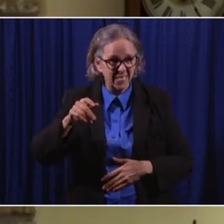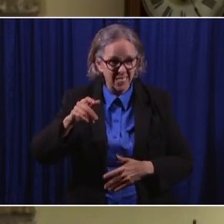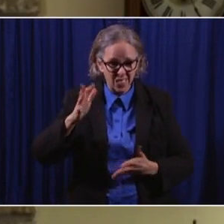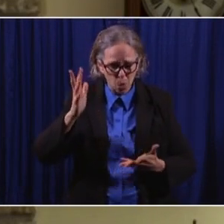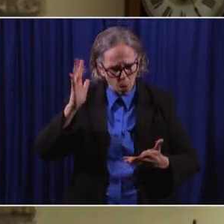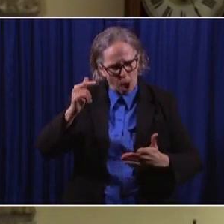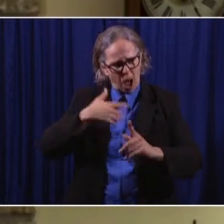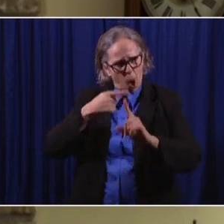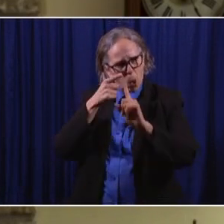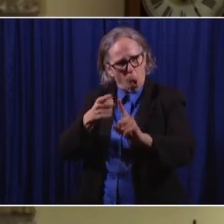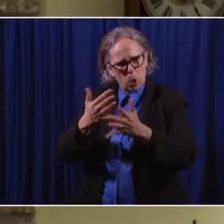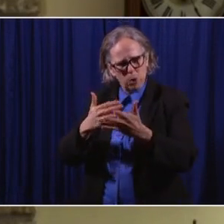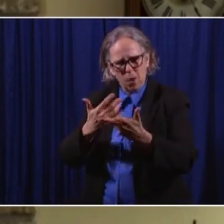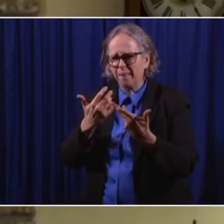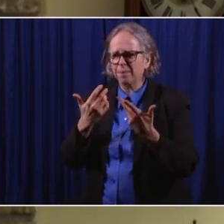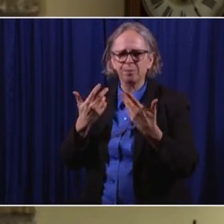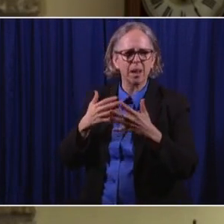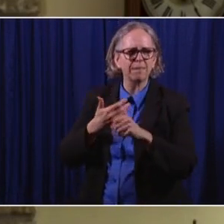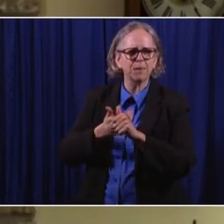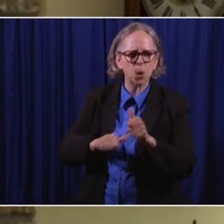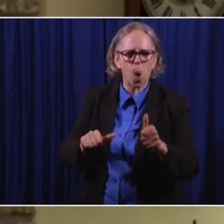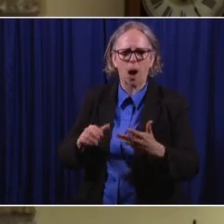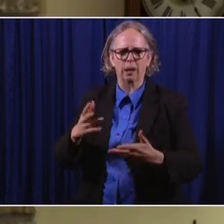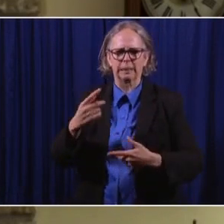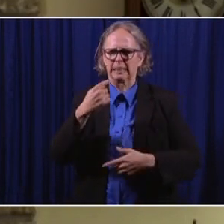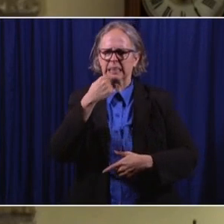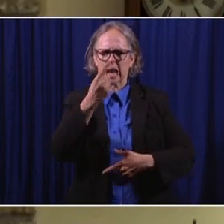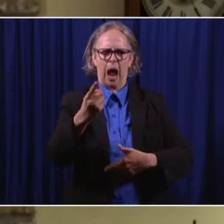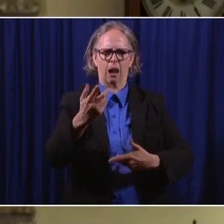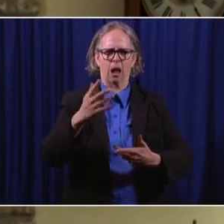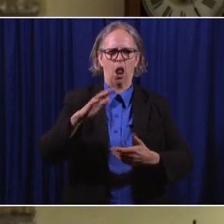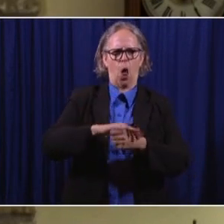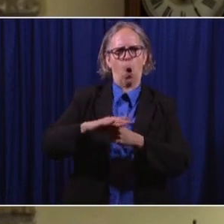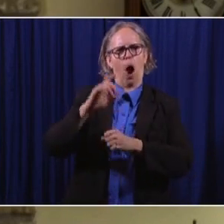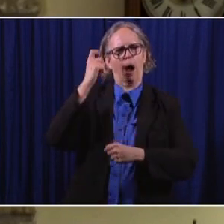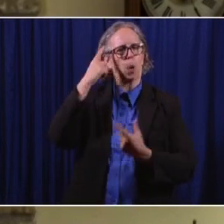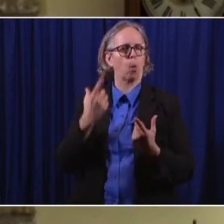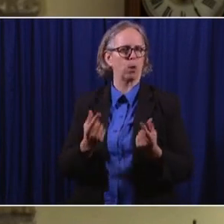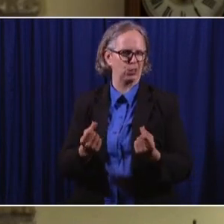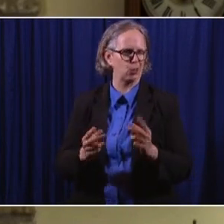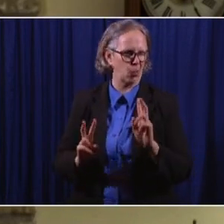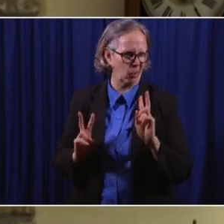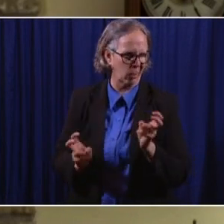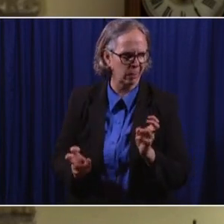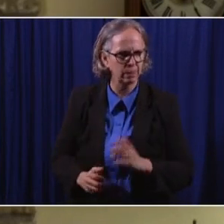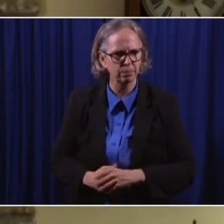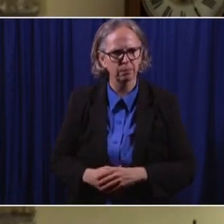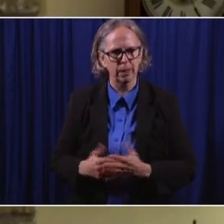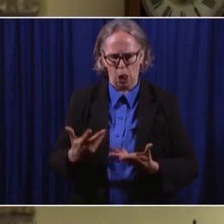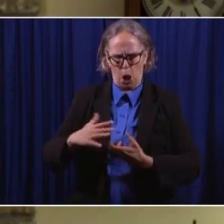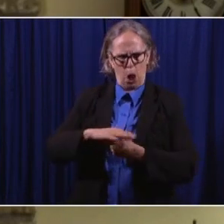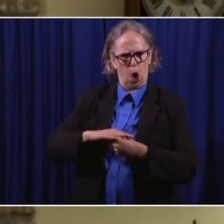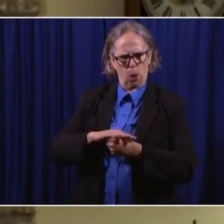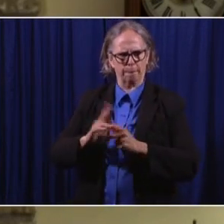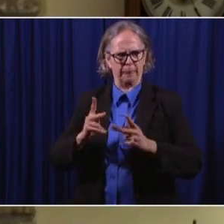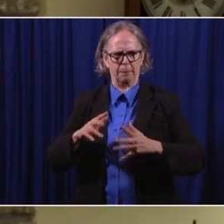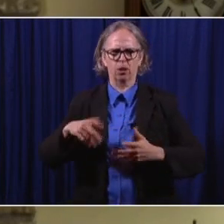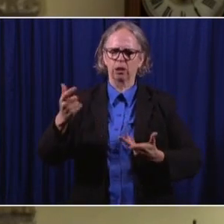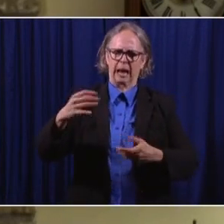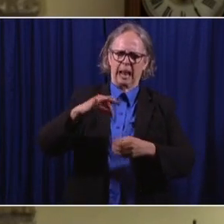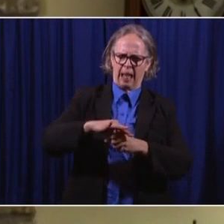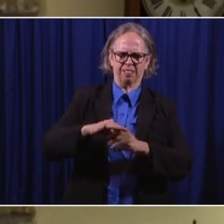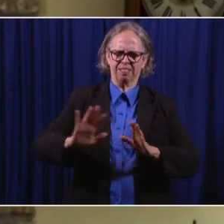from telling local units of government what to do. They're elected by the local citizens. They should be accountable to the local